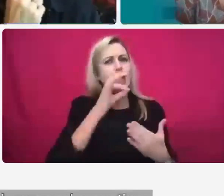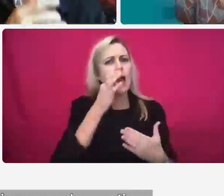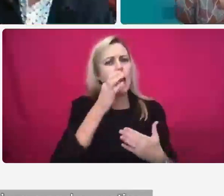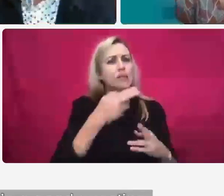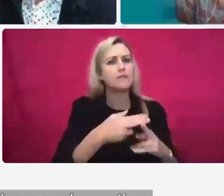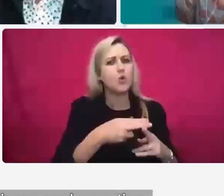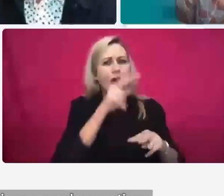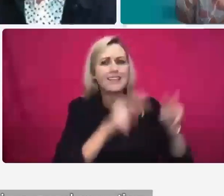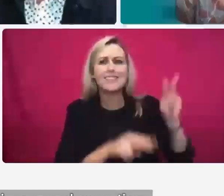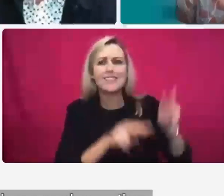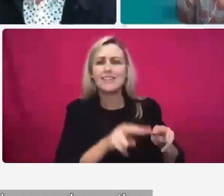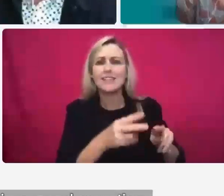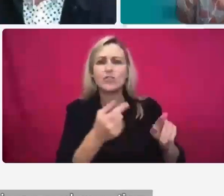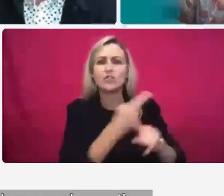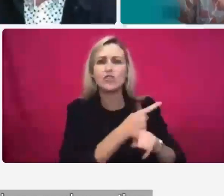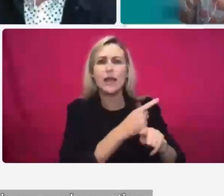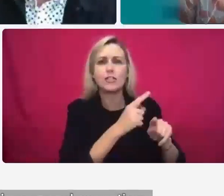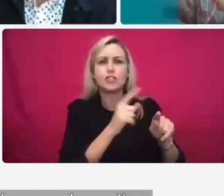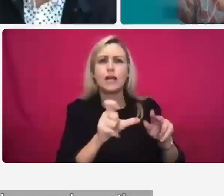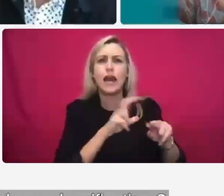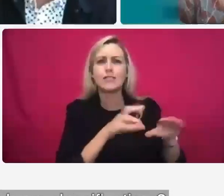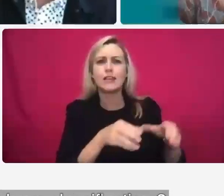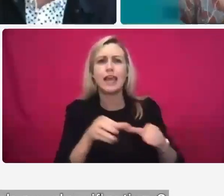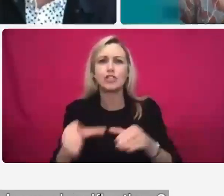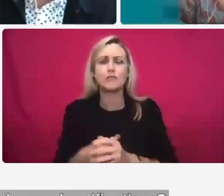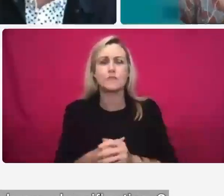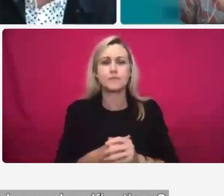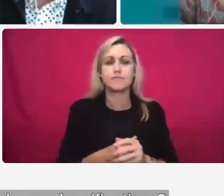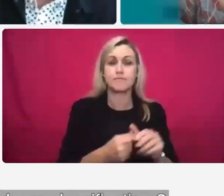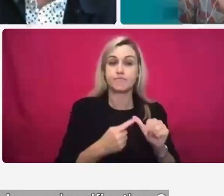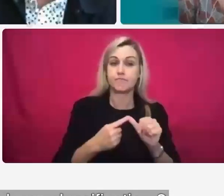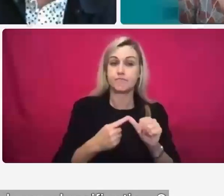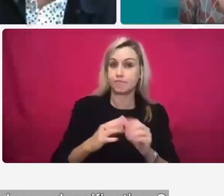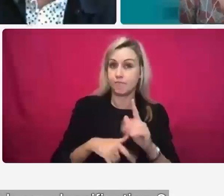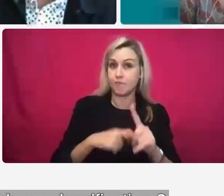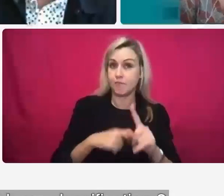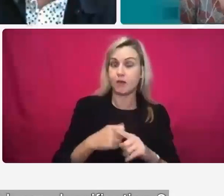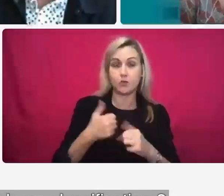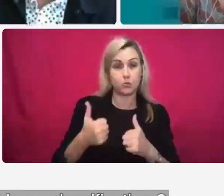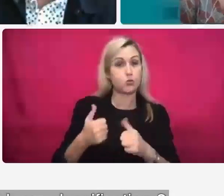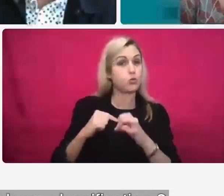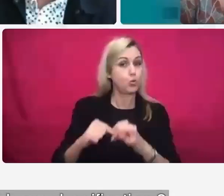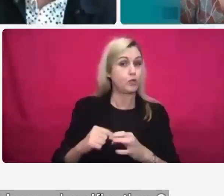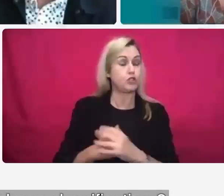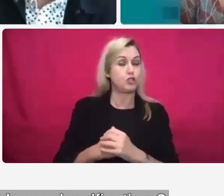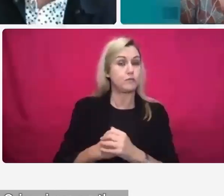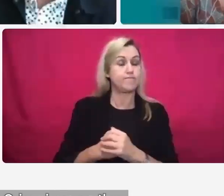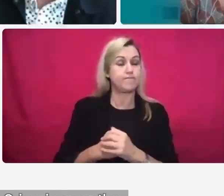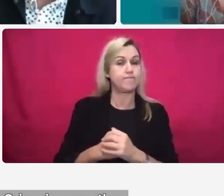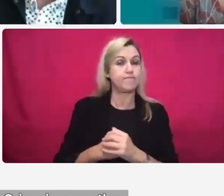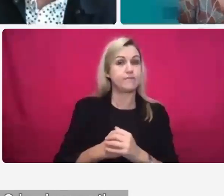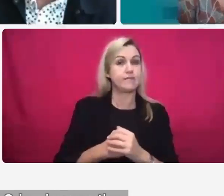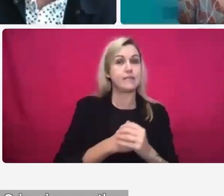So that's, once again, good question. So the specifics, I think, are classification 2